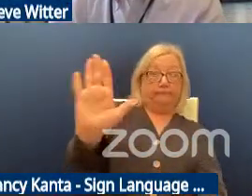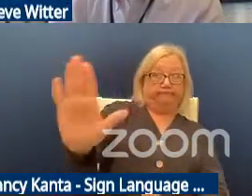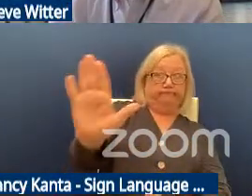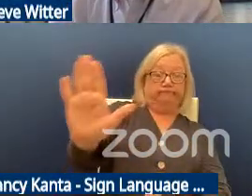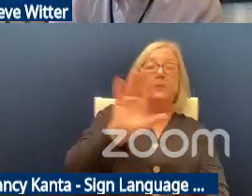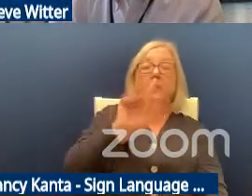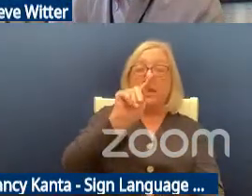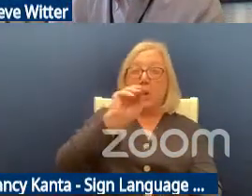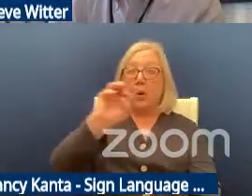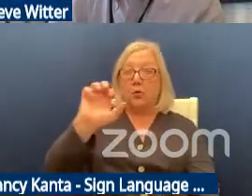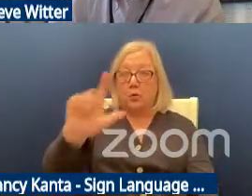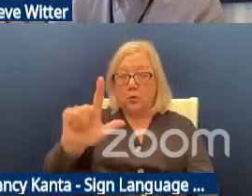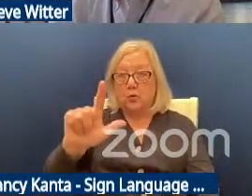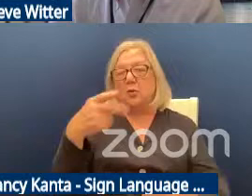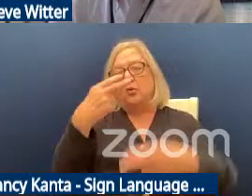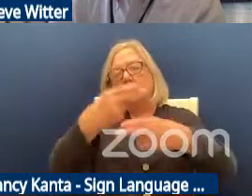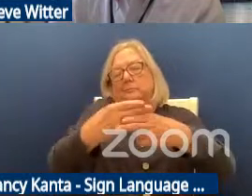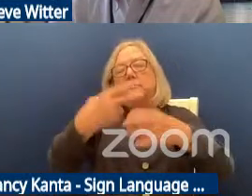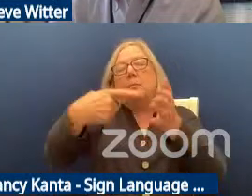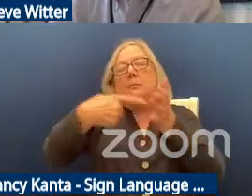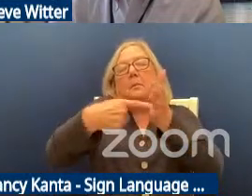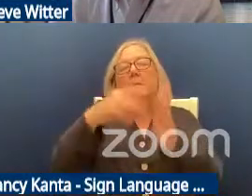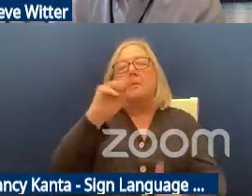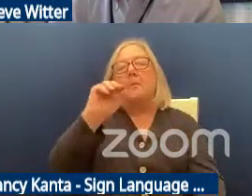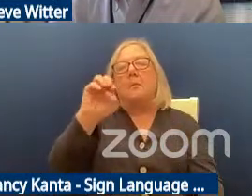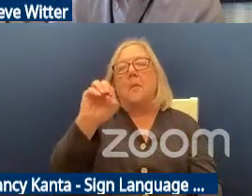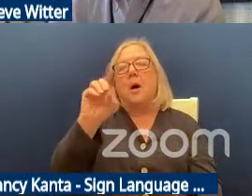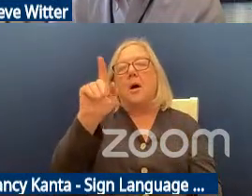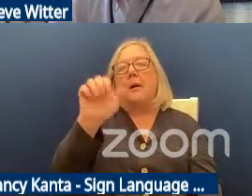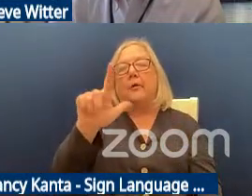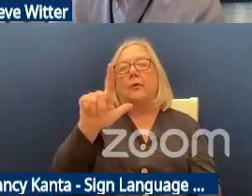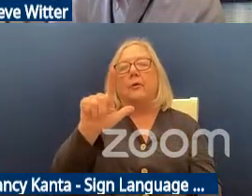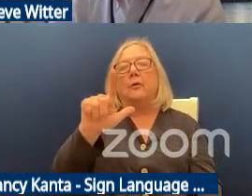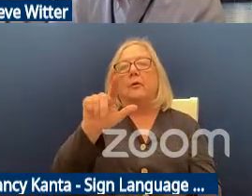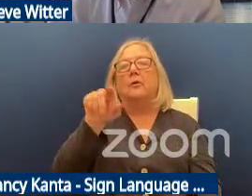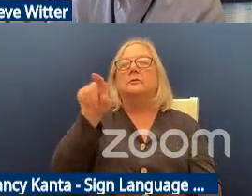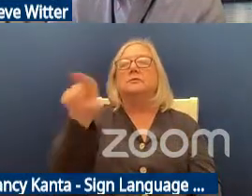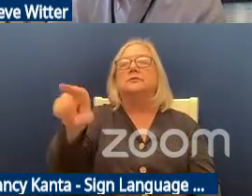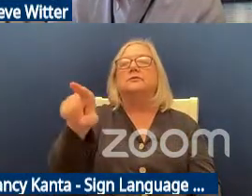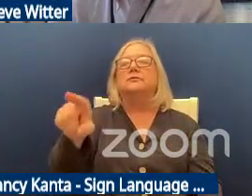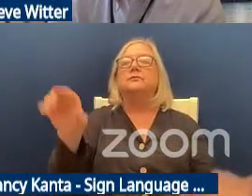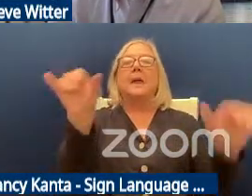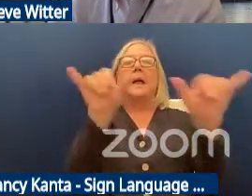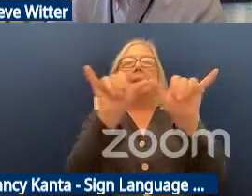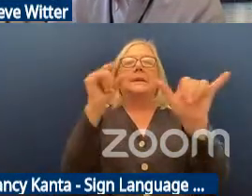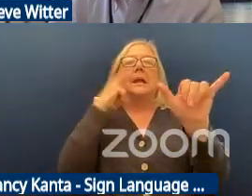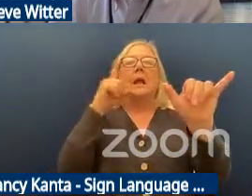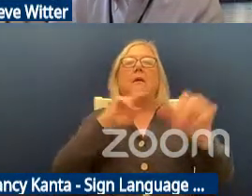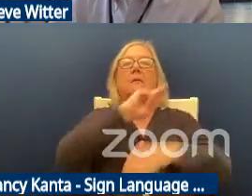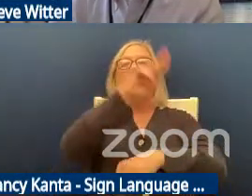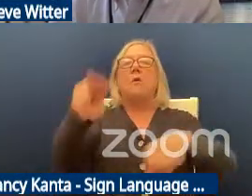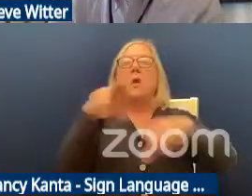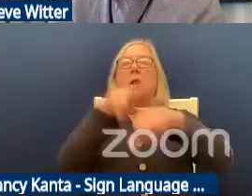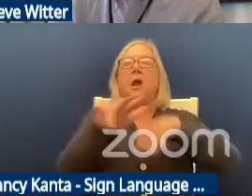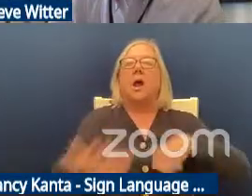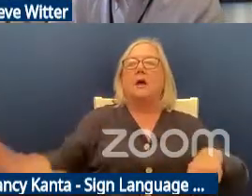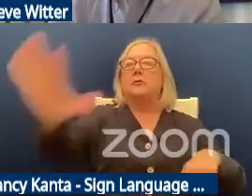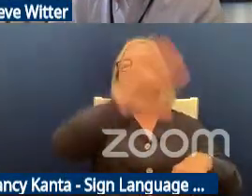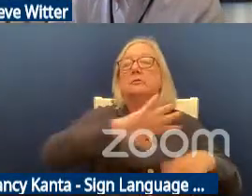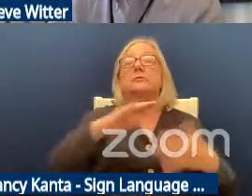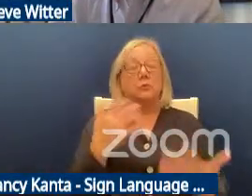tool, we'll call it a model, that is scaled nationally so that Portland,